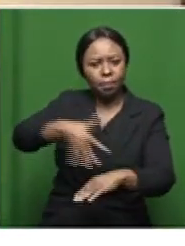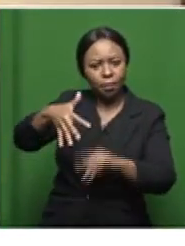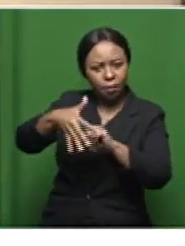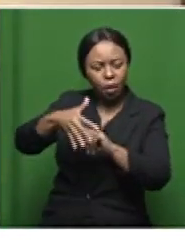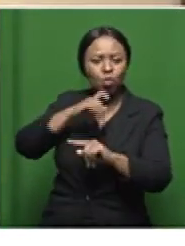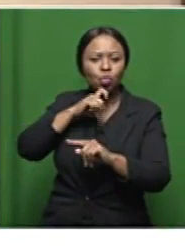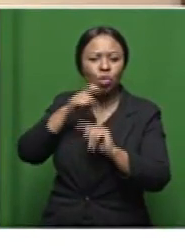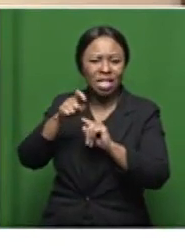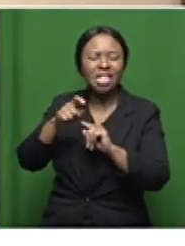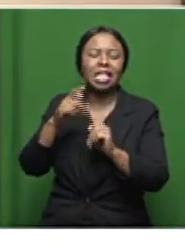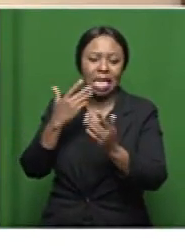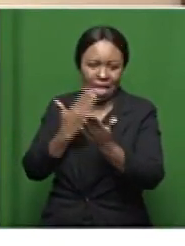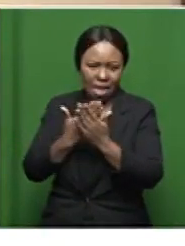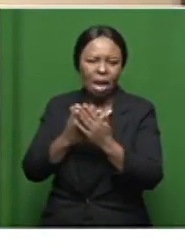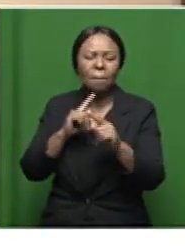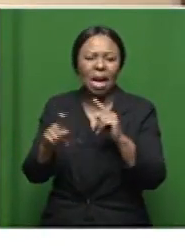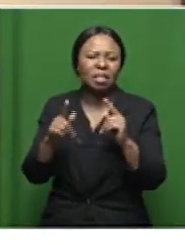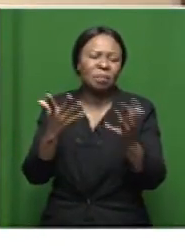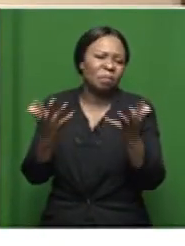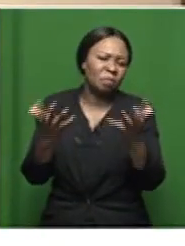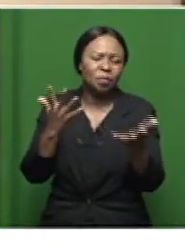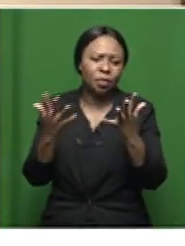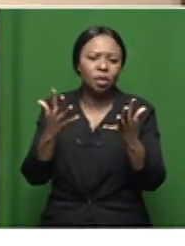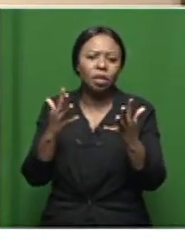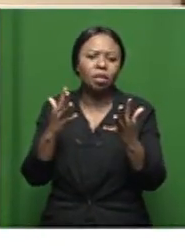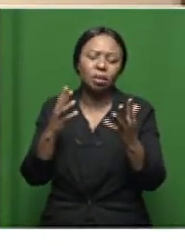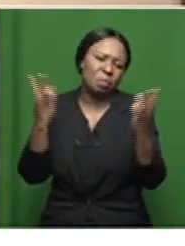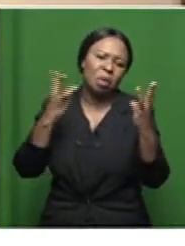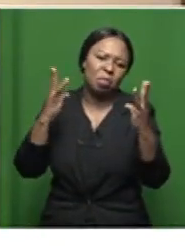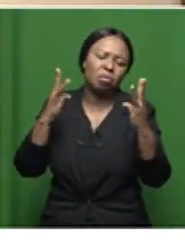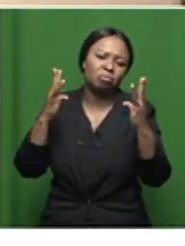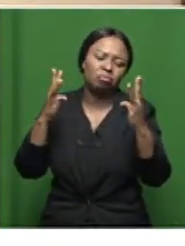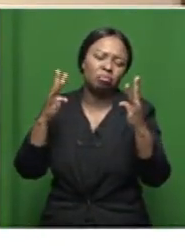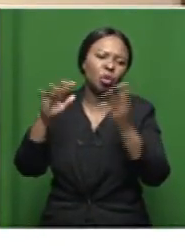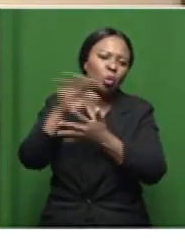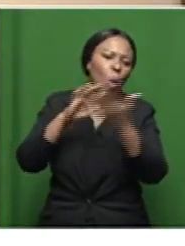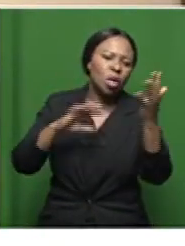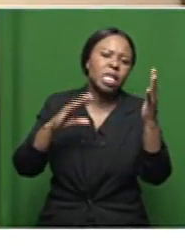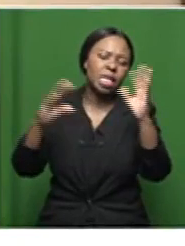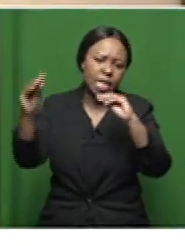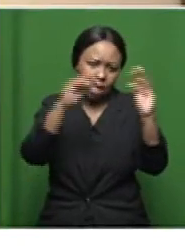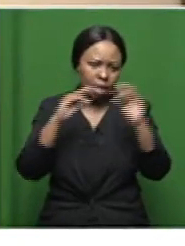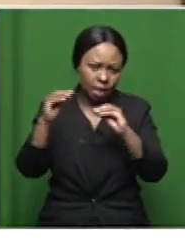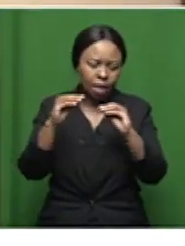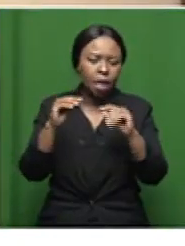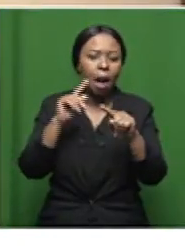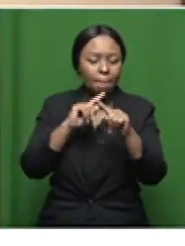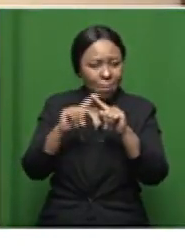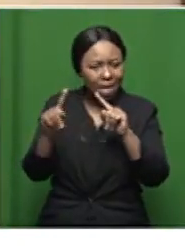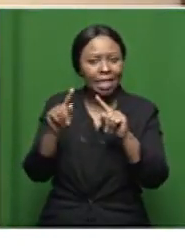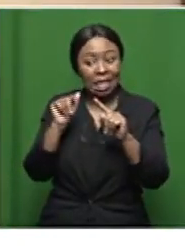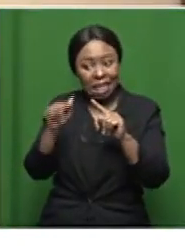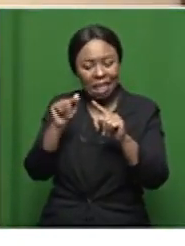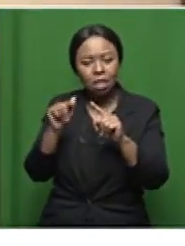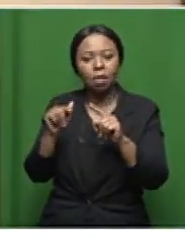certain extent has, its own controversies around that. But it's all about actually the acquiring